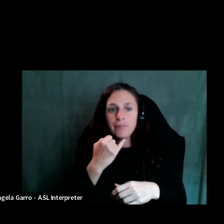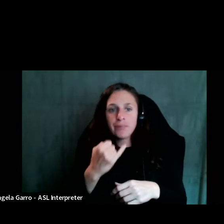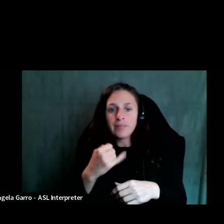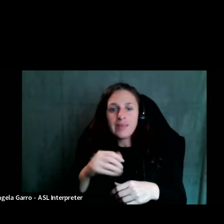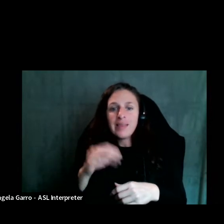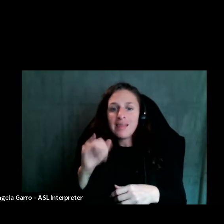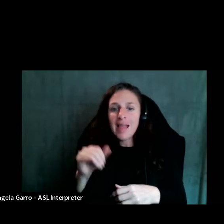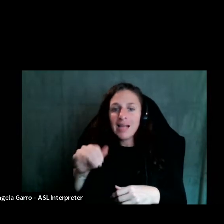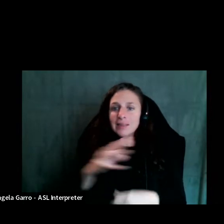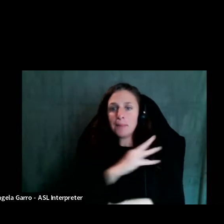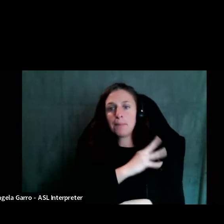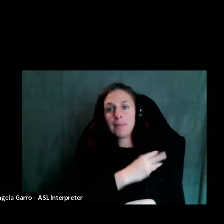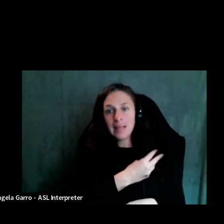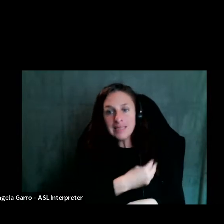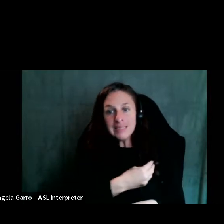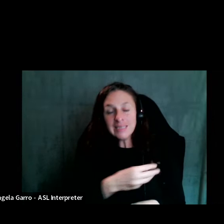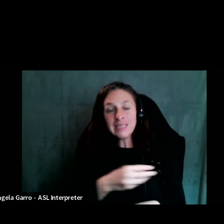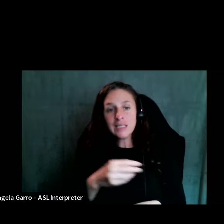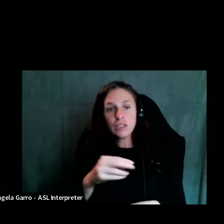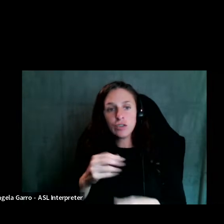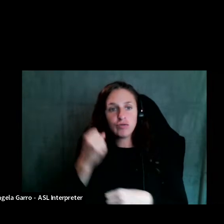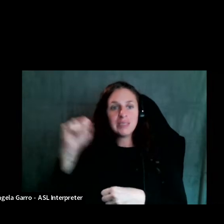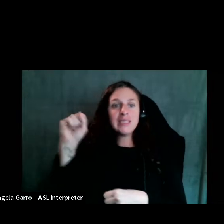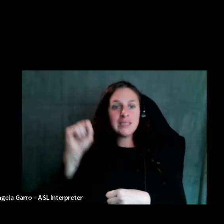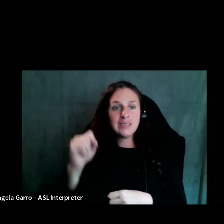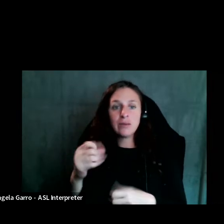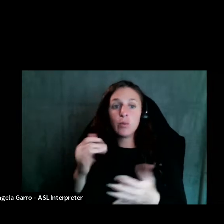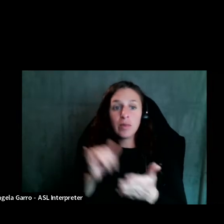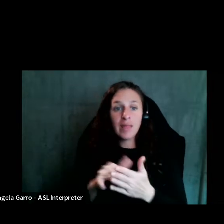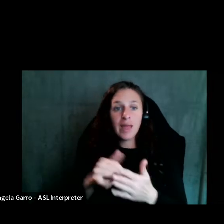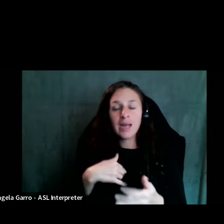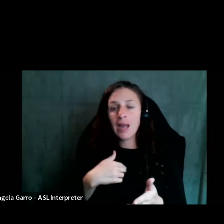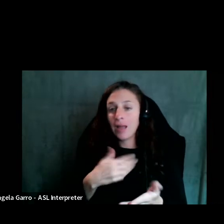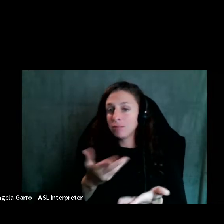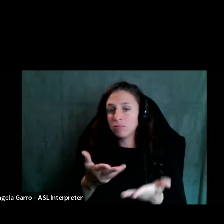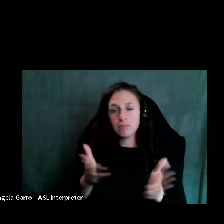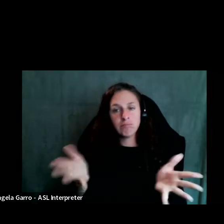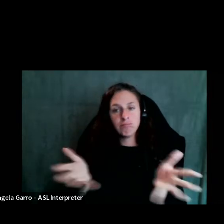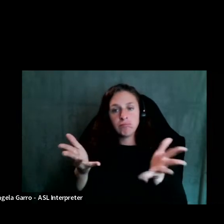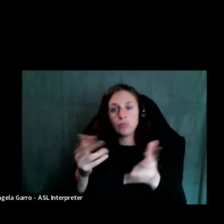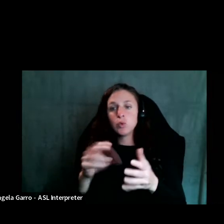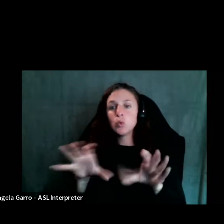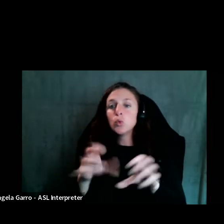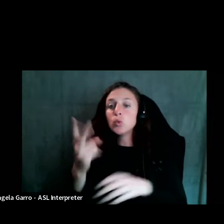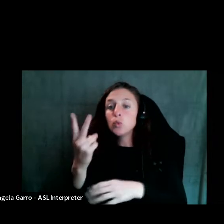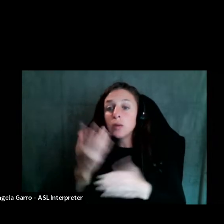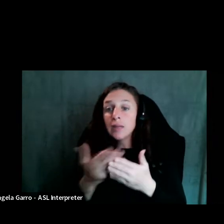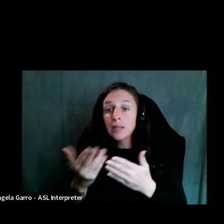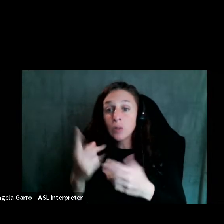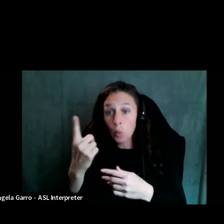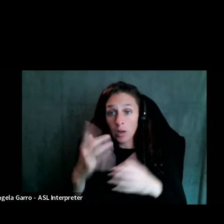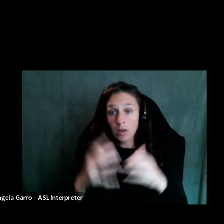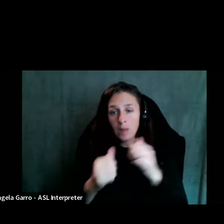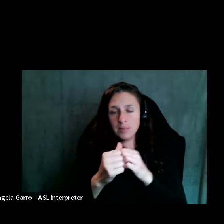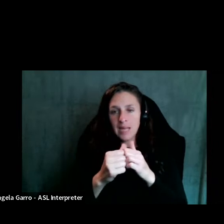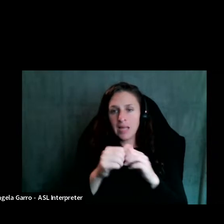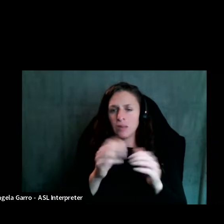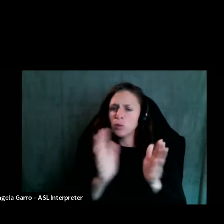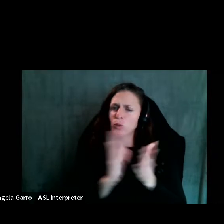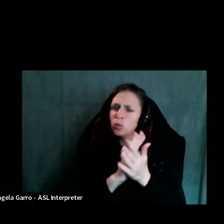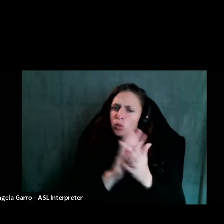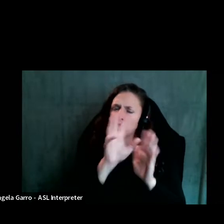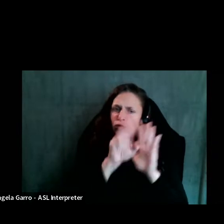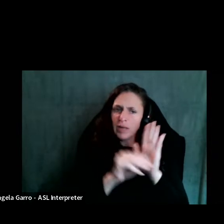resistance. So with that, I just implore you guys to do two things. One, update their school curriculum. Give